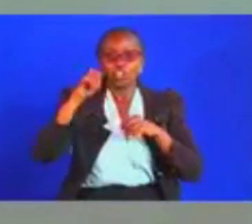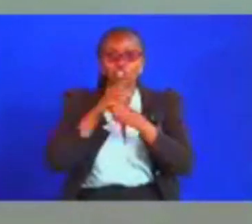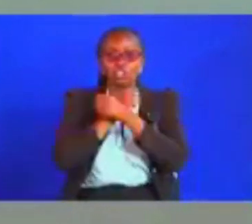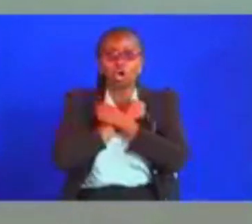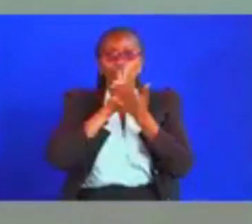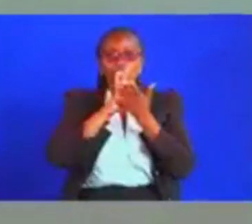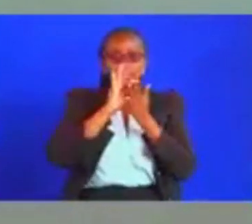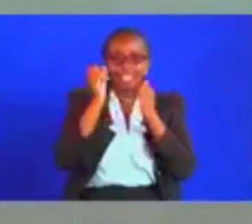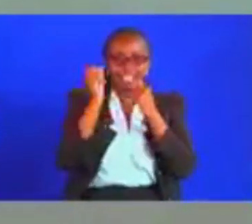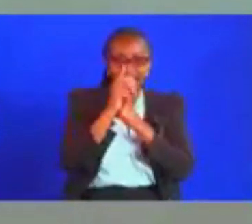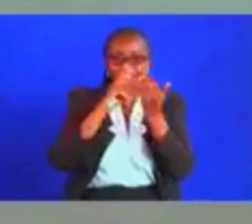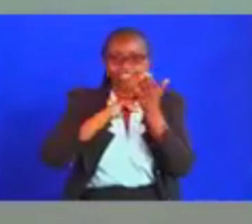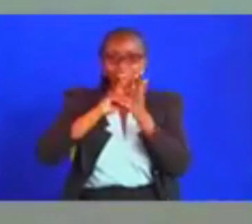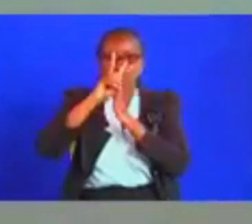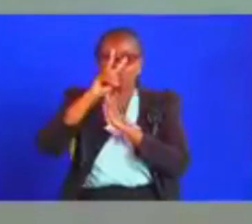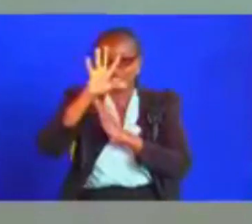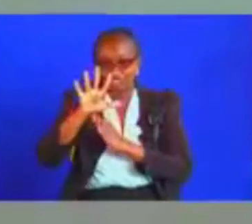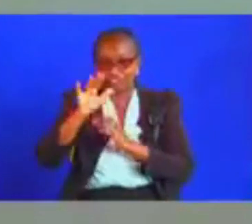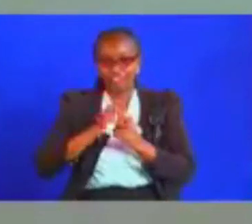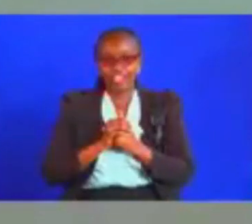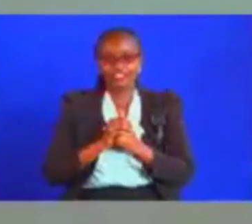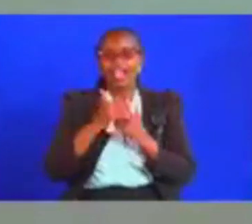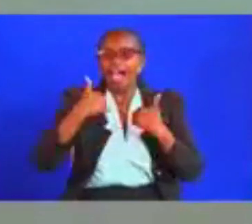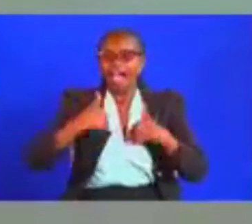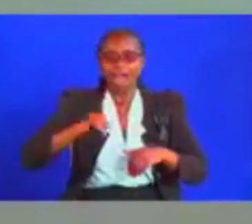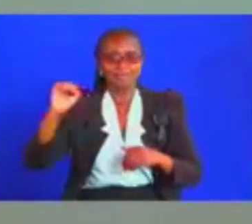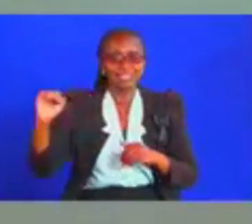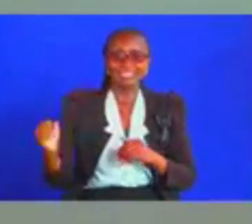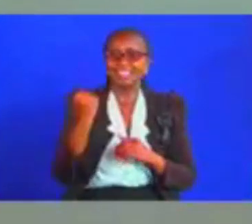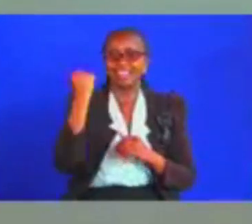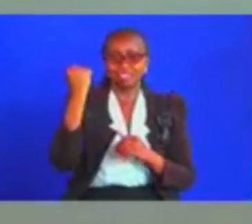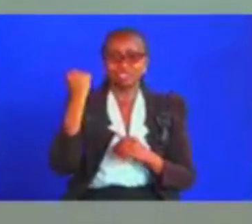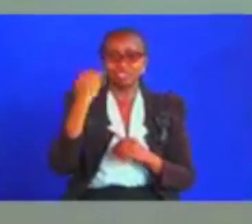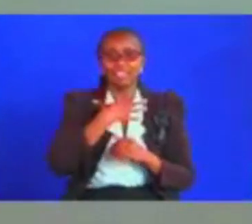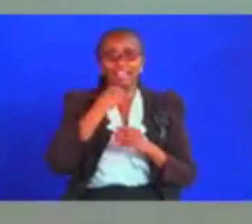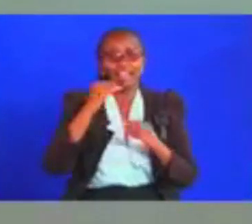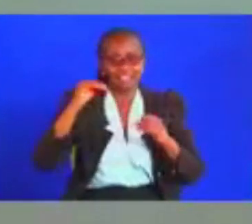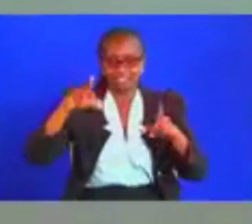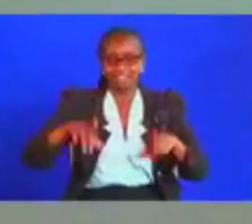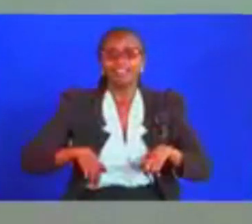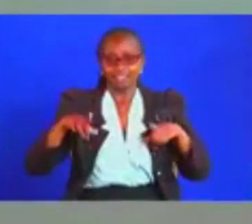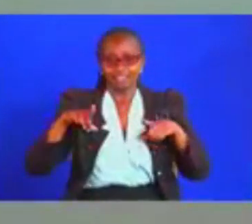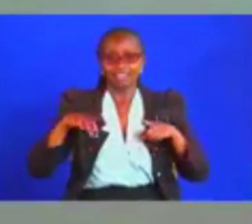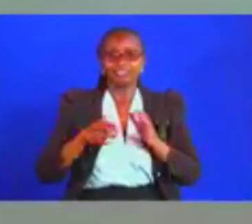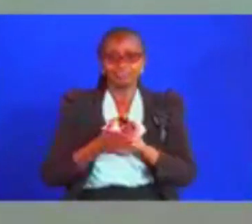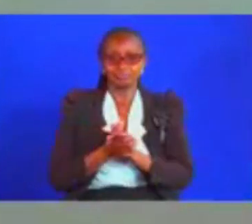11, 25. I am the resurrection and the life.